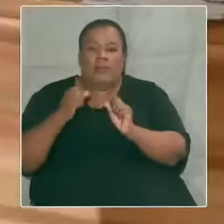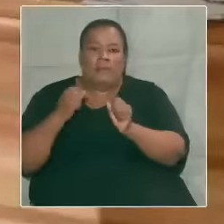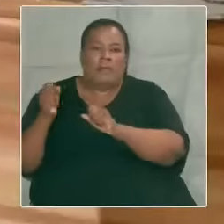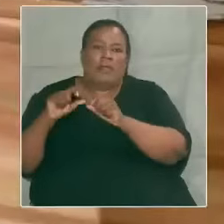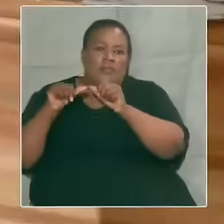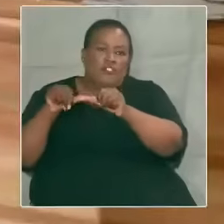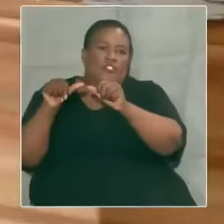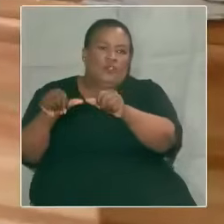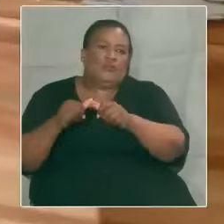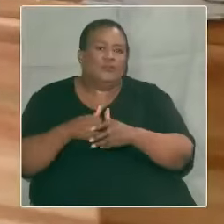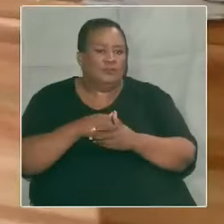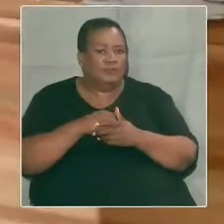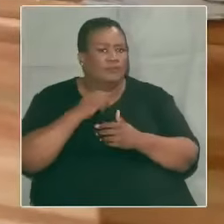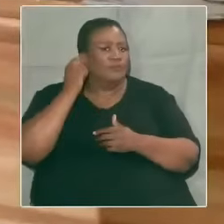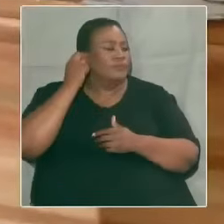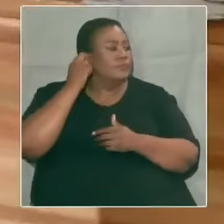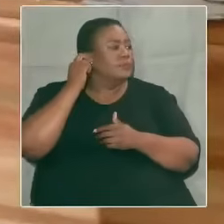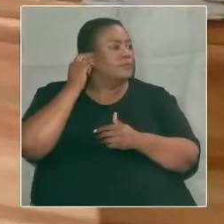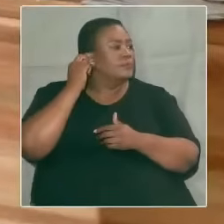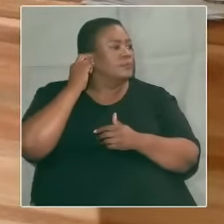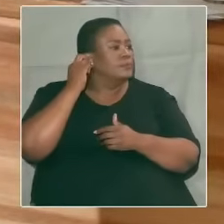Chair. And